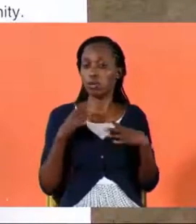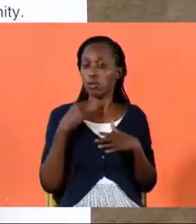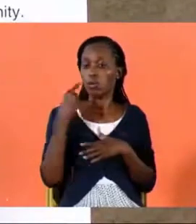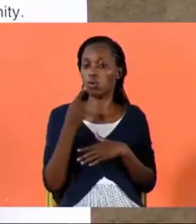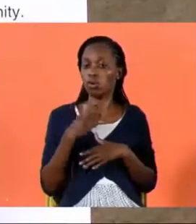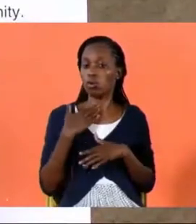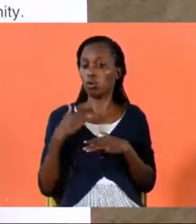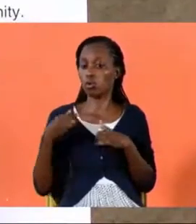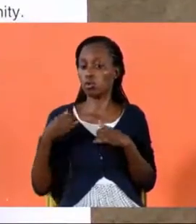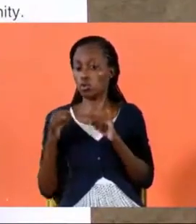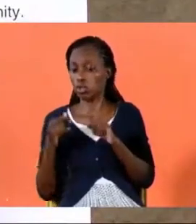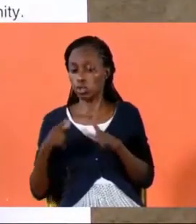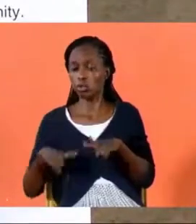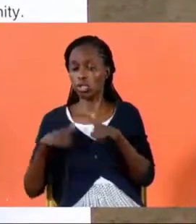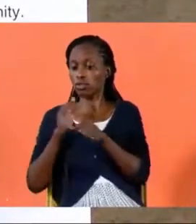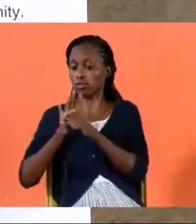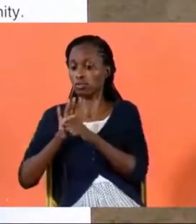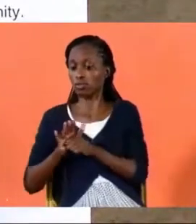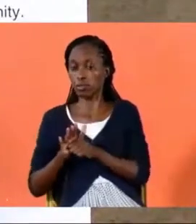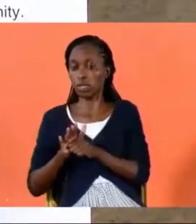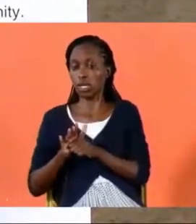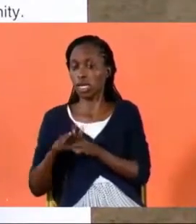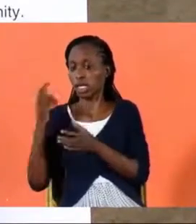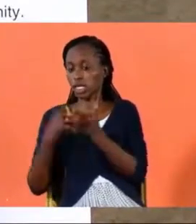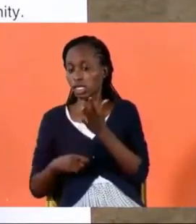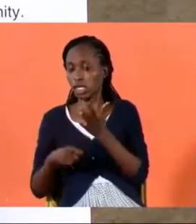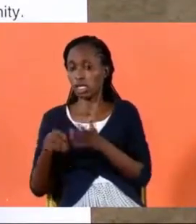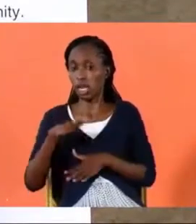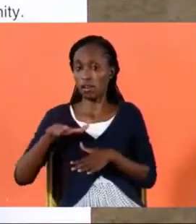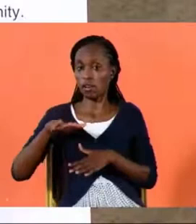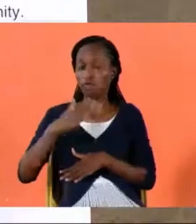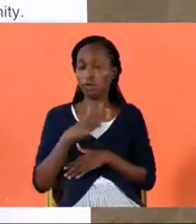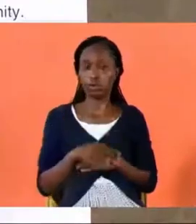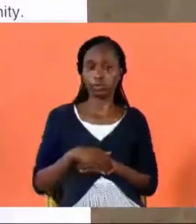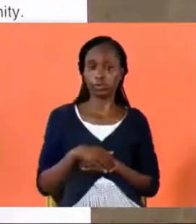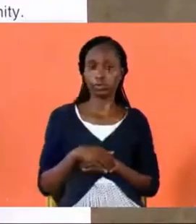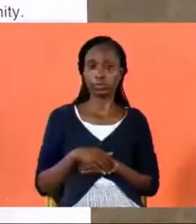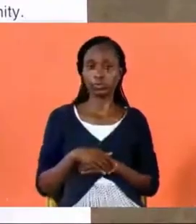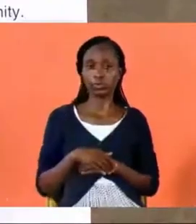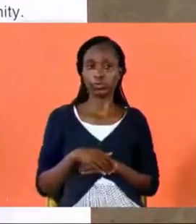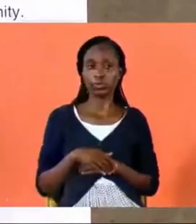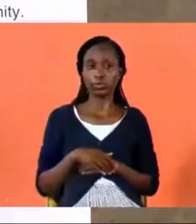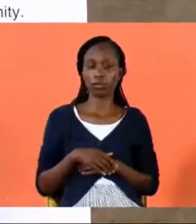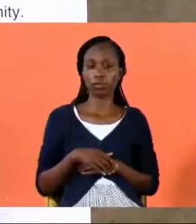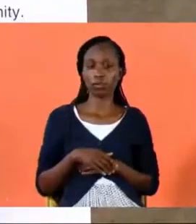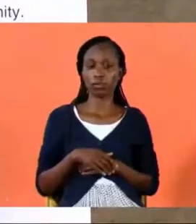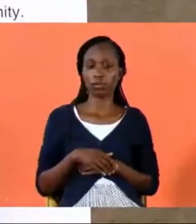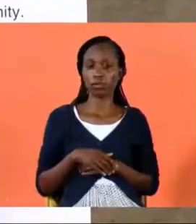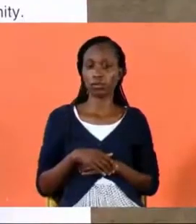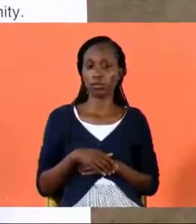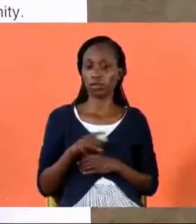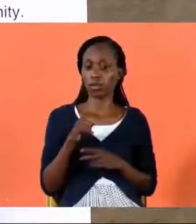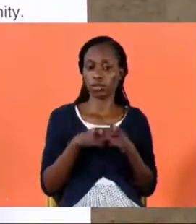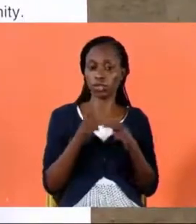try and survive in a repressive tax environment. And I say innocently, you know, I'm using the word broadly, where you start